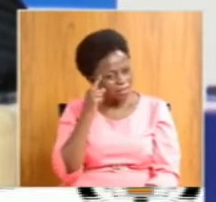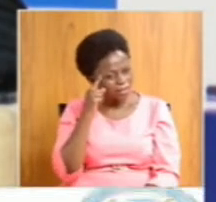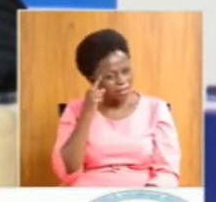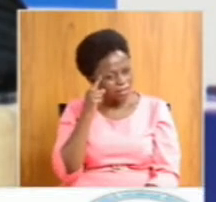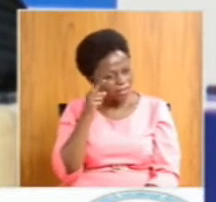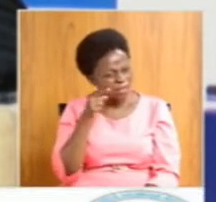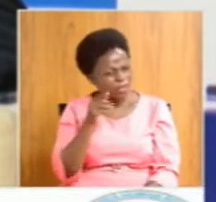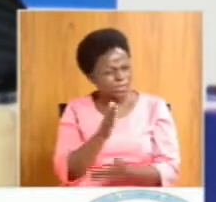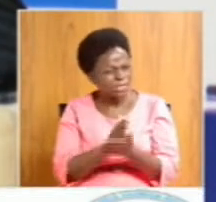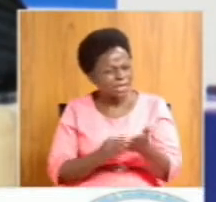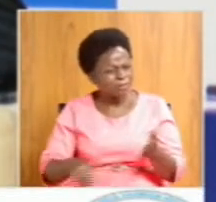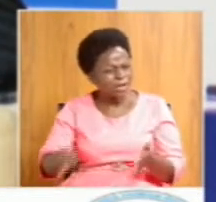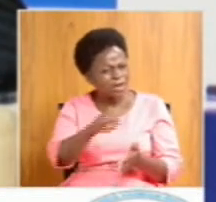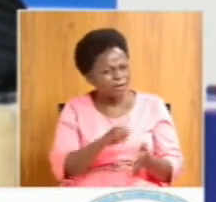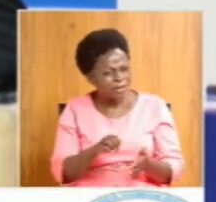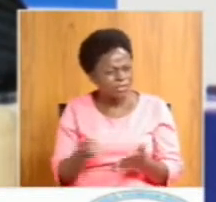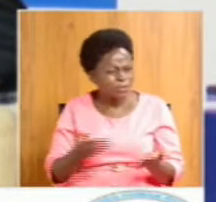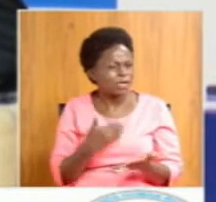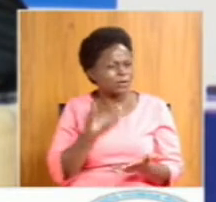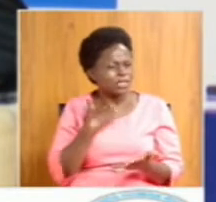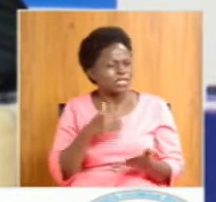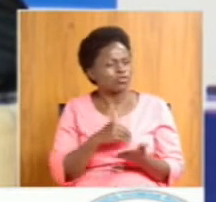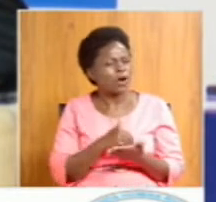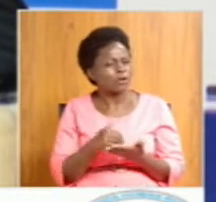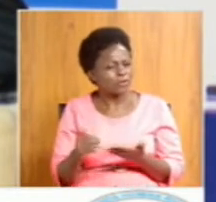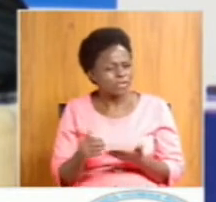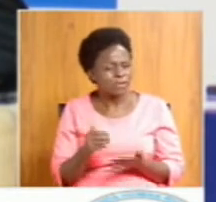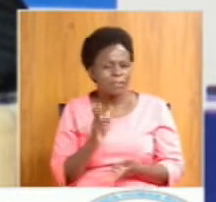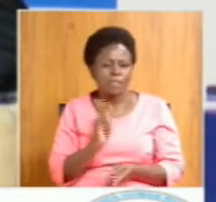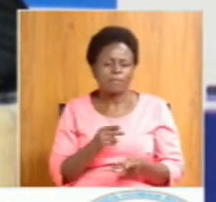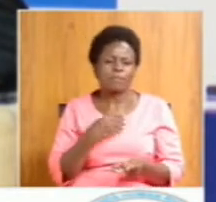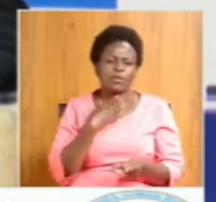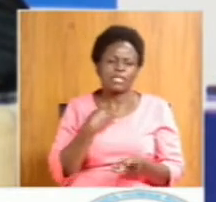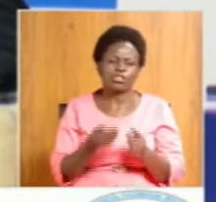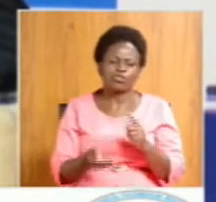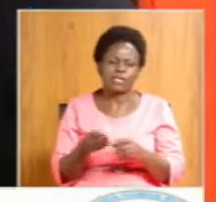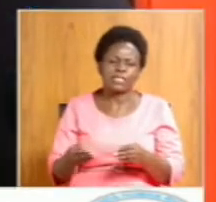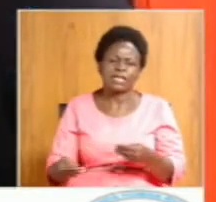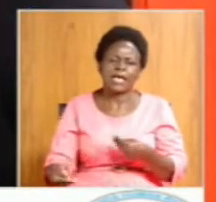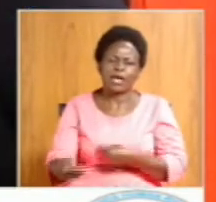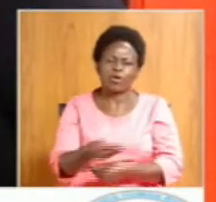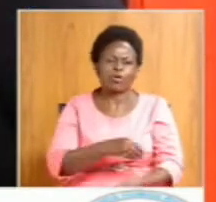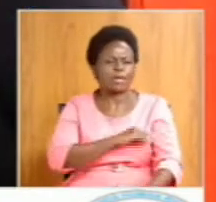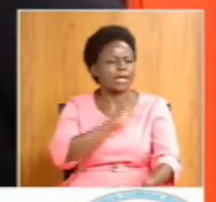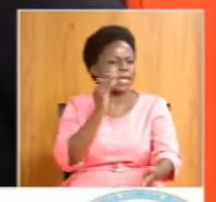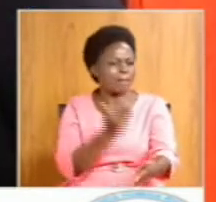those are some of the areas we need to address. People need to get economically empowered.